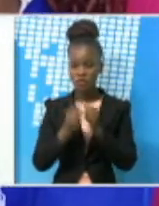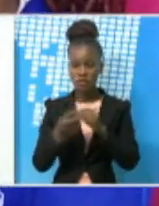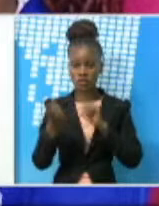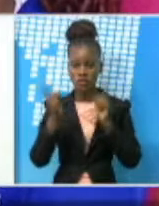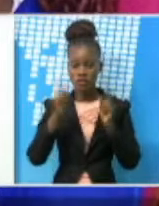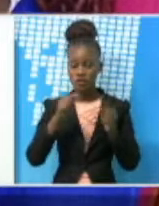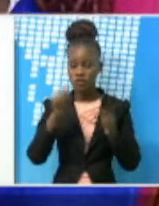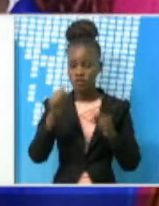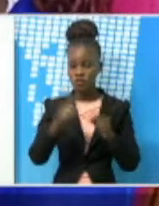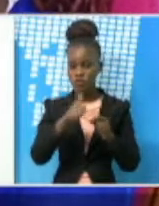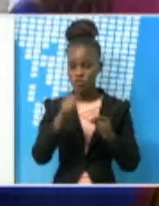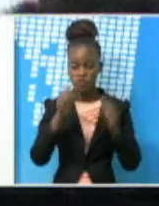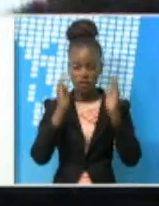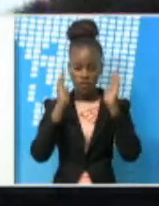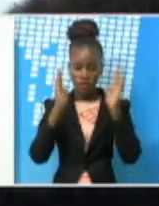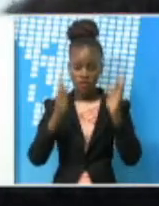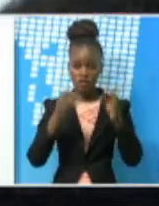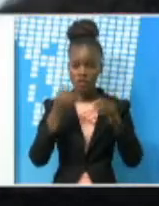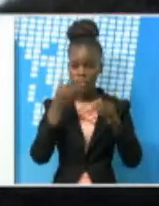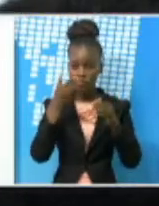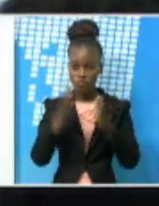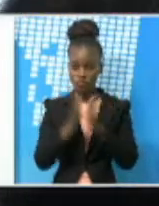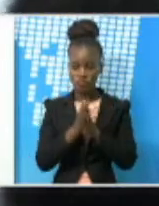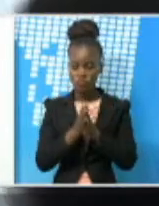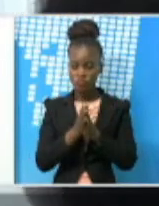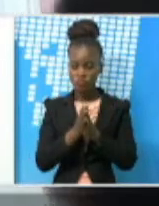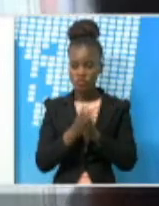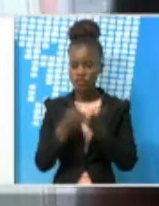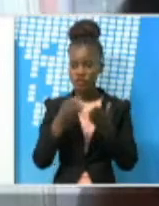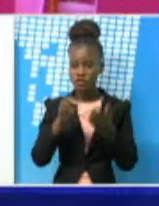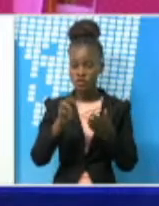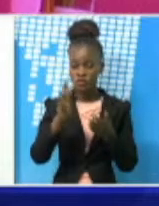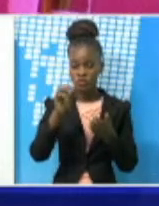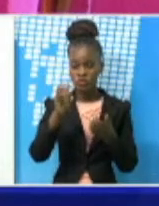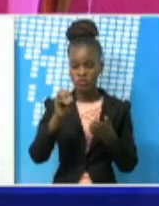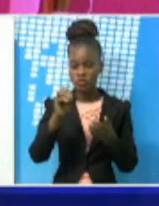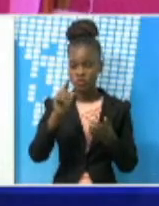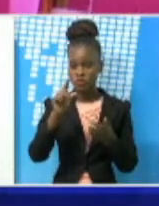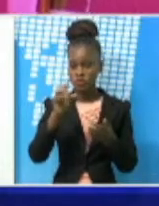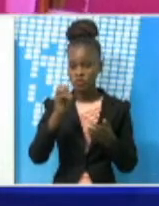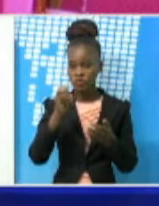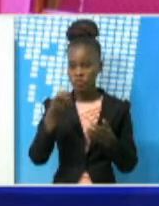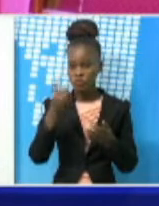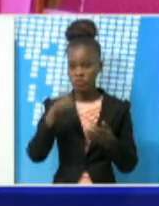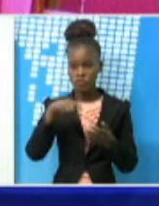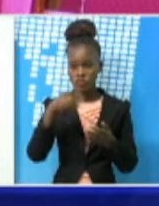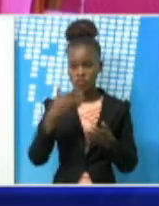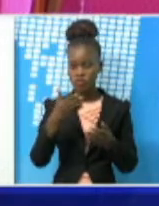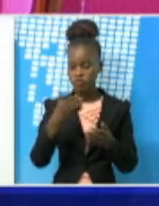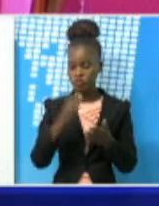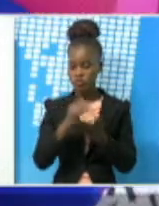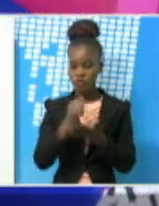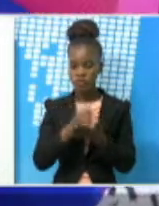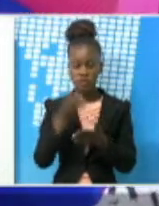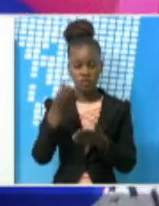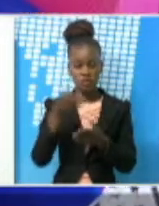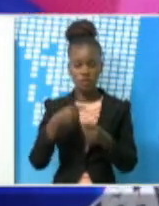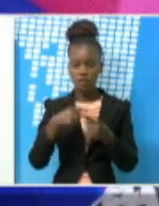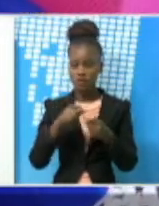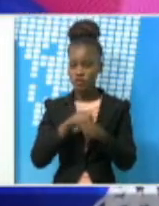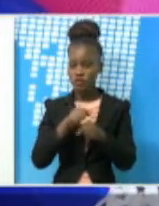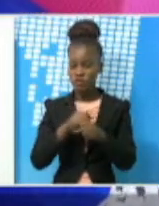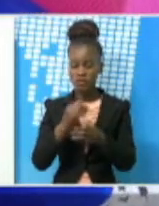following programs: Technical National Certificate Modular, Advanced Craft, Uganda Community Polytechnic Modular, Business